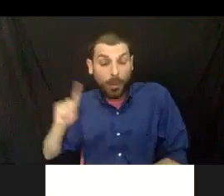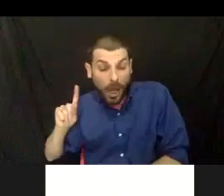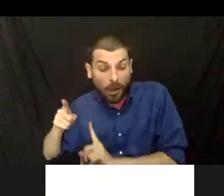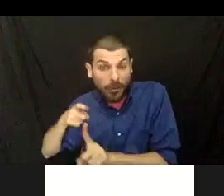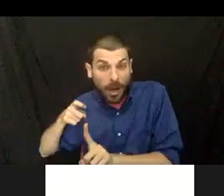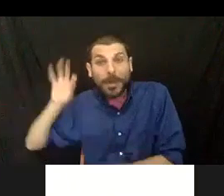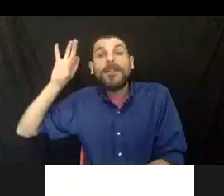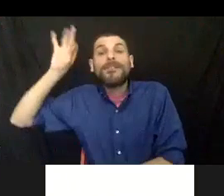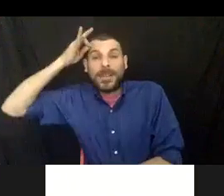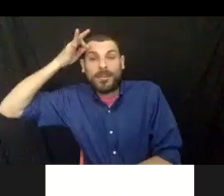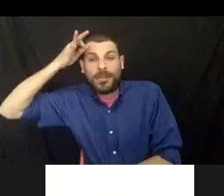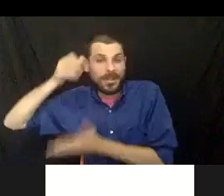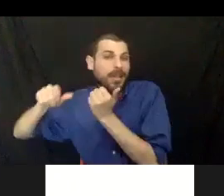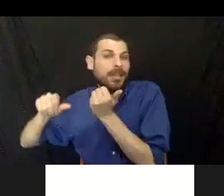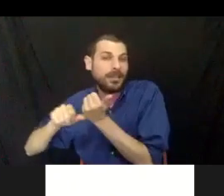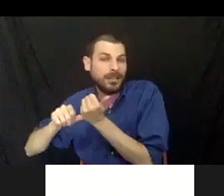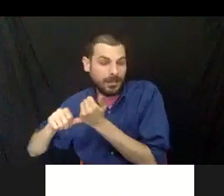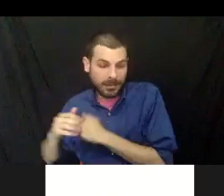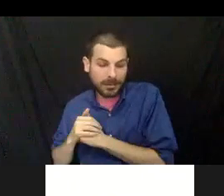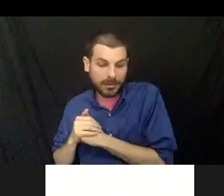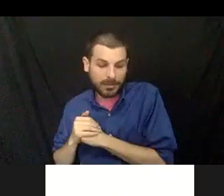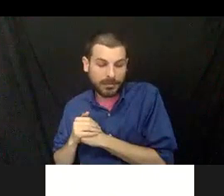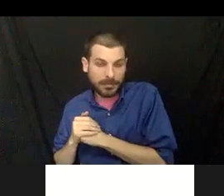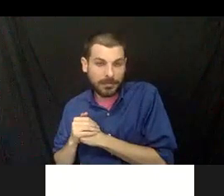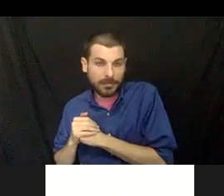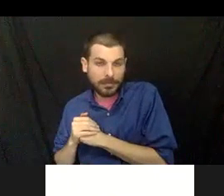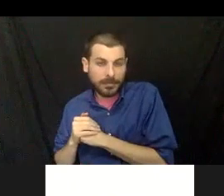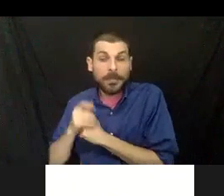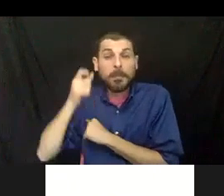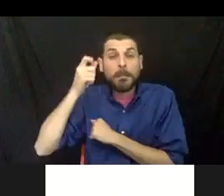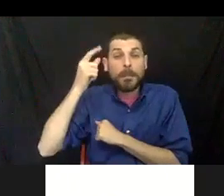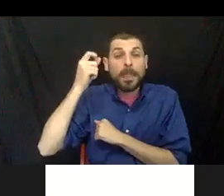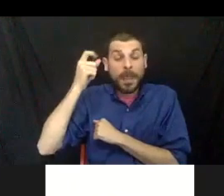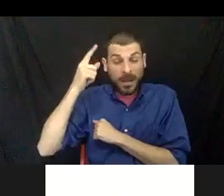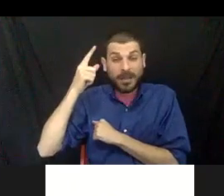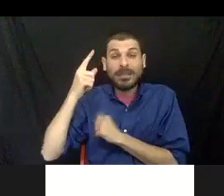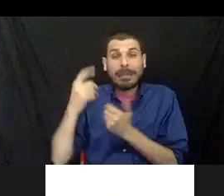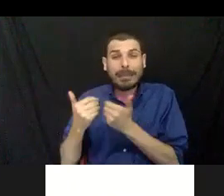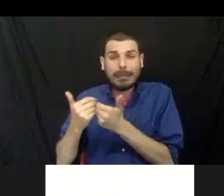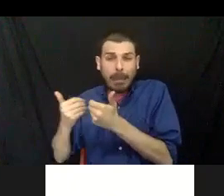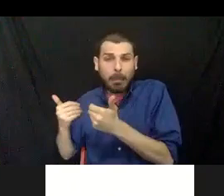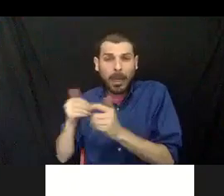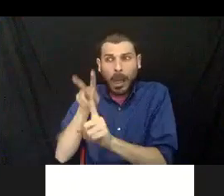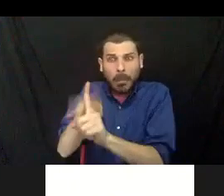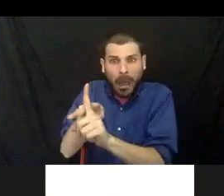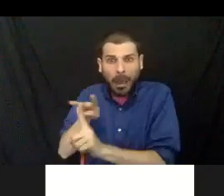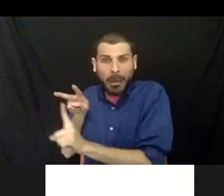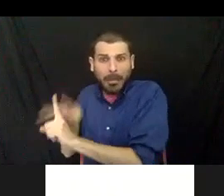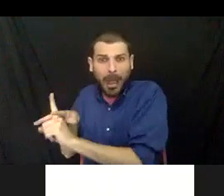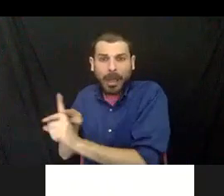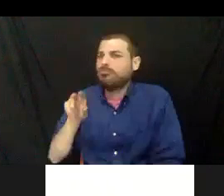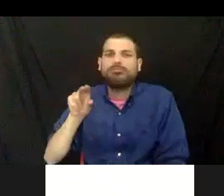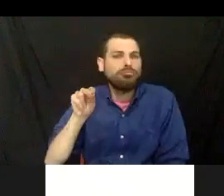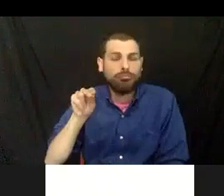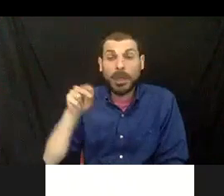assistance. And you don't have to submit a separate application for that benefit. You'll be